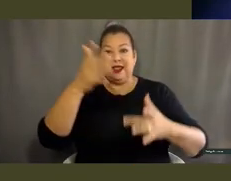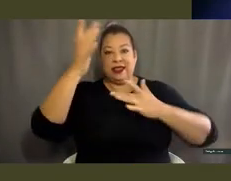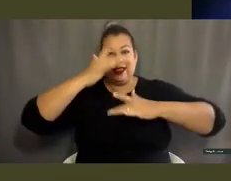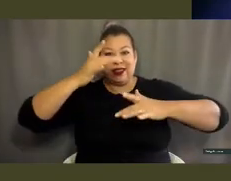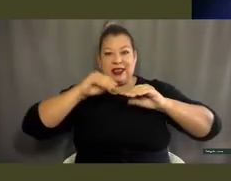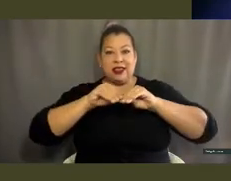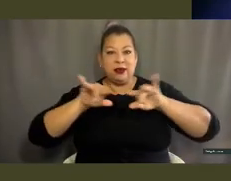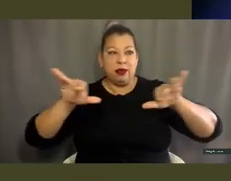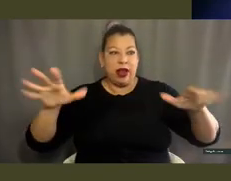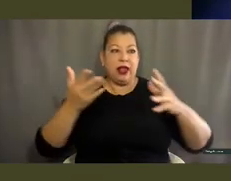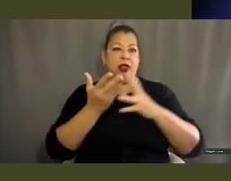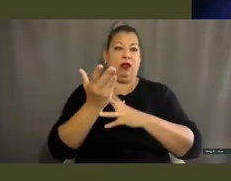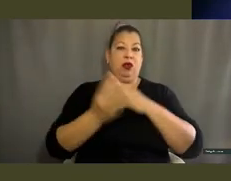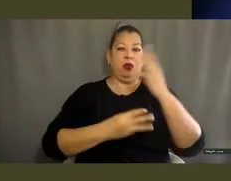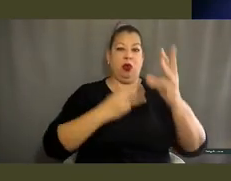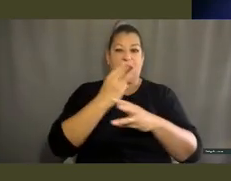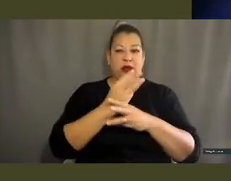moving